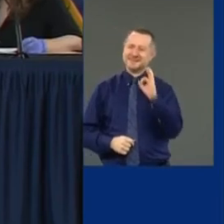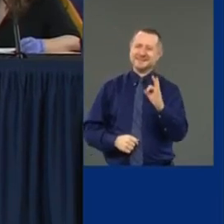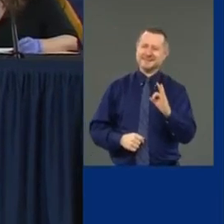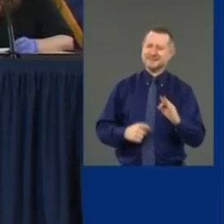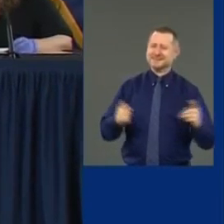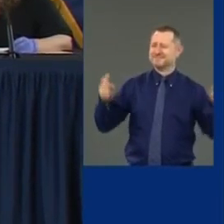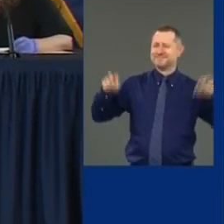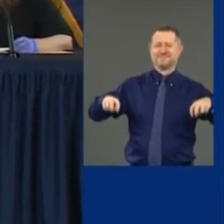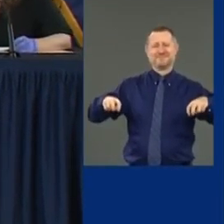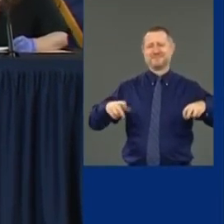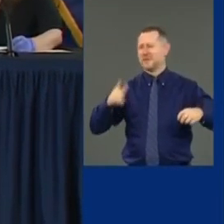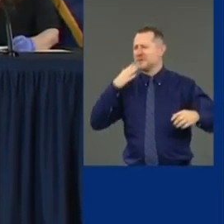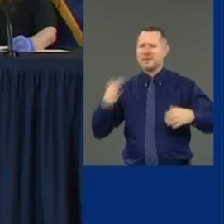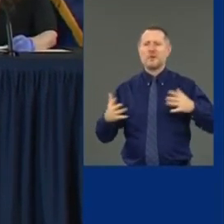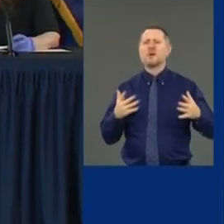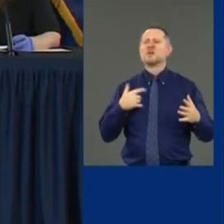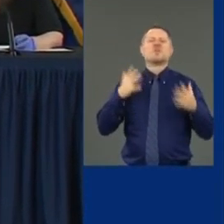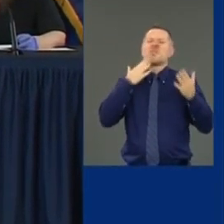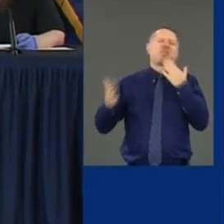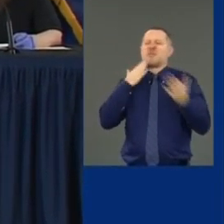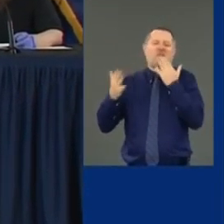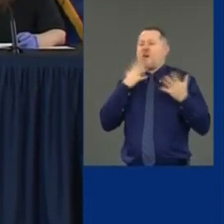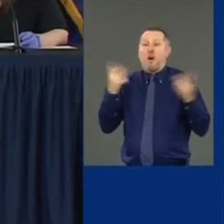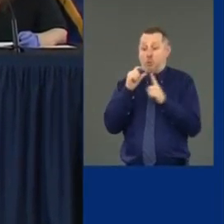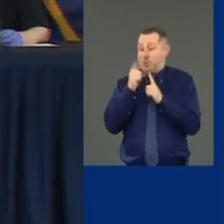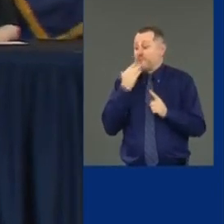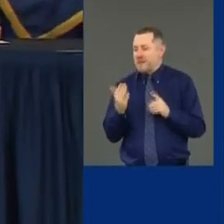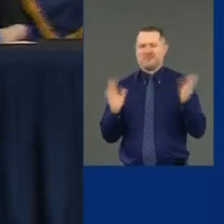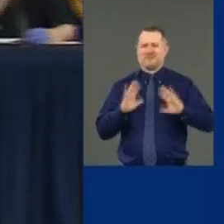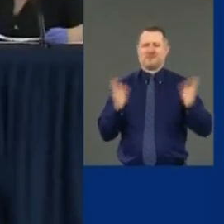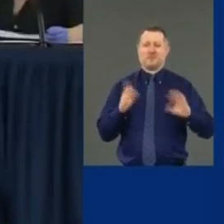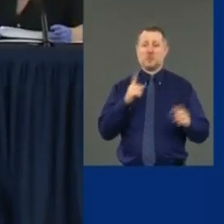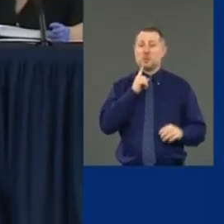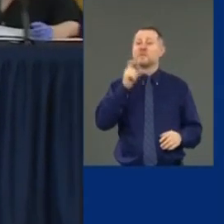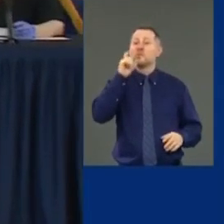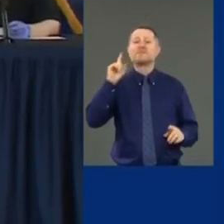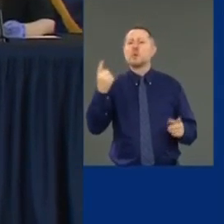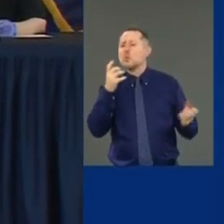enough, and we'd love to hear from you, whichever one wants to start.